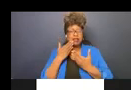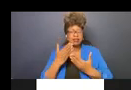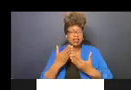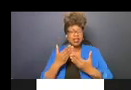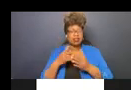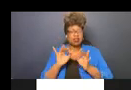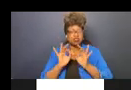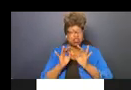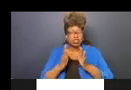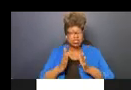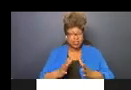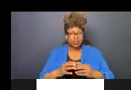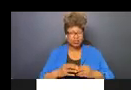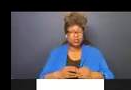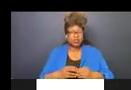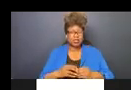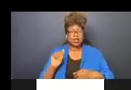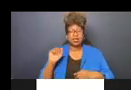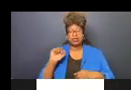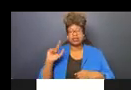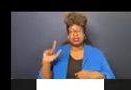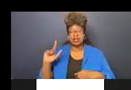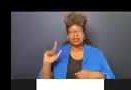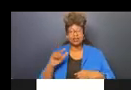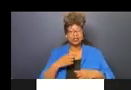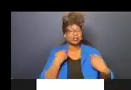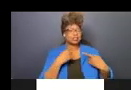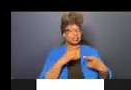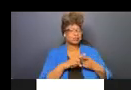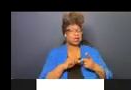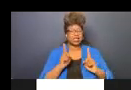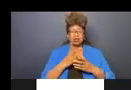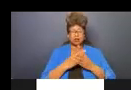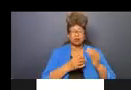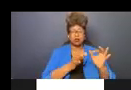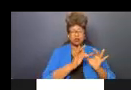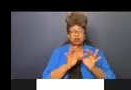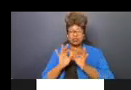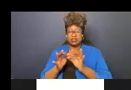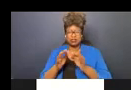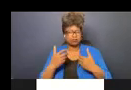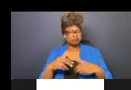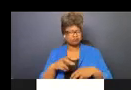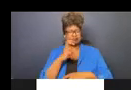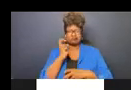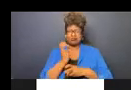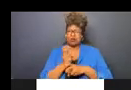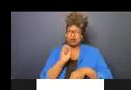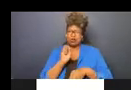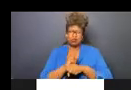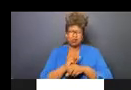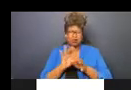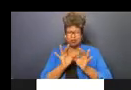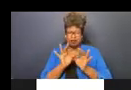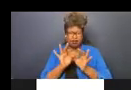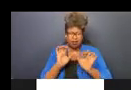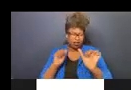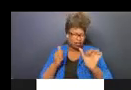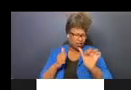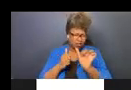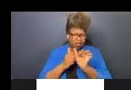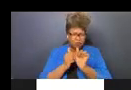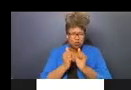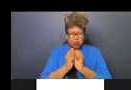translators for ASL and Spanish. It is hard work keeping up with a meeting like this,